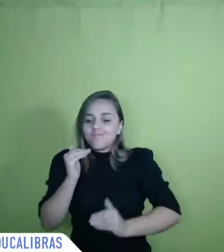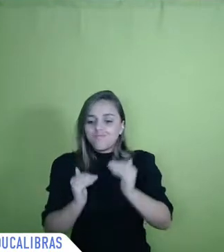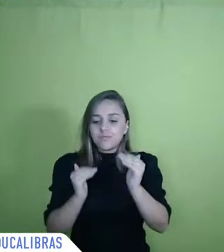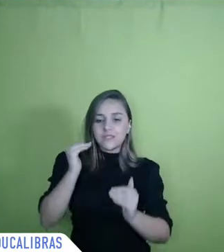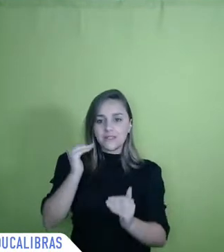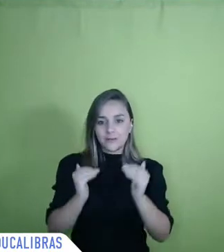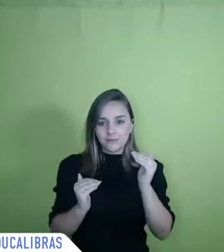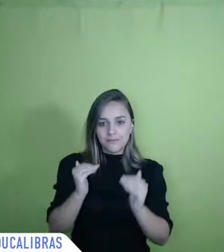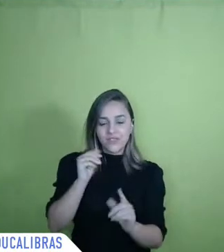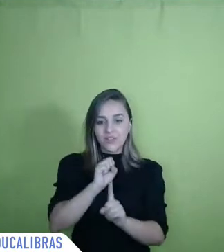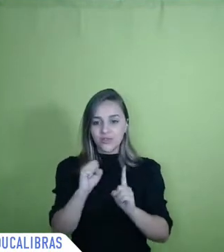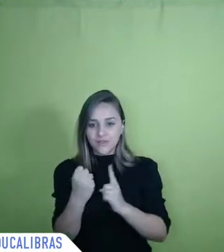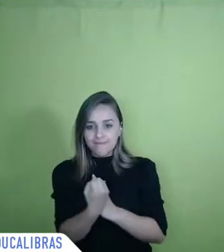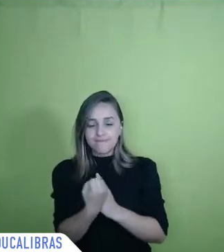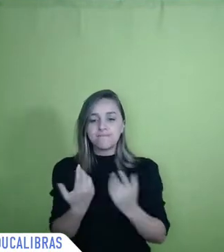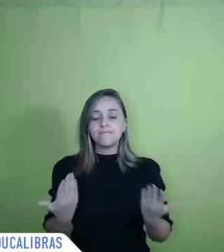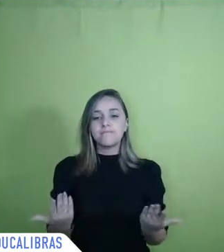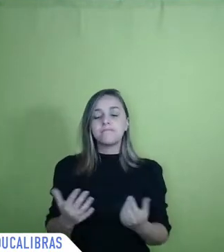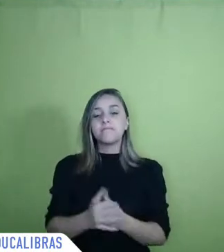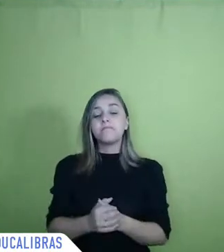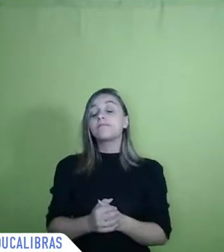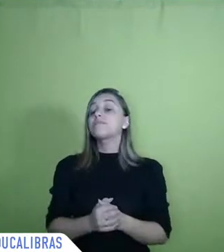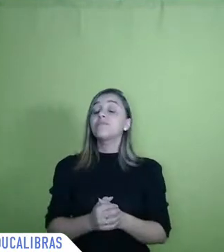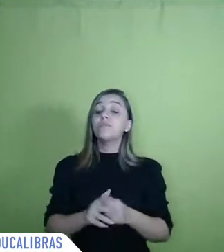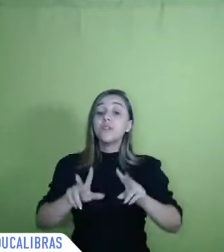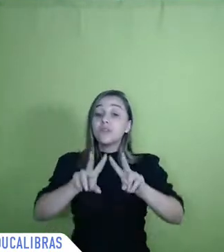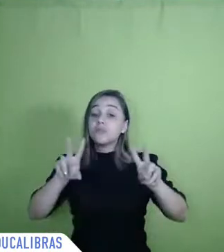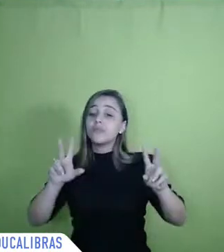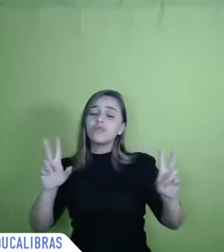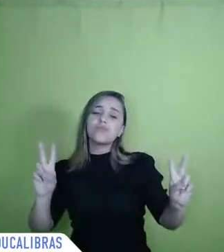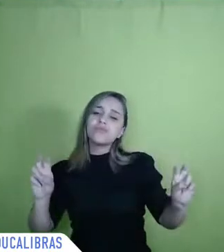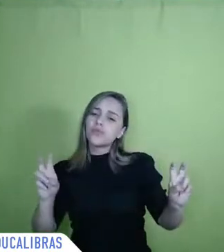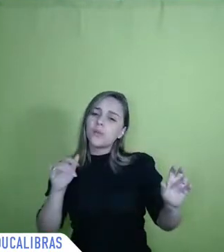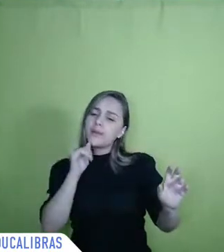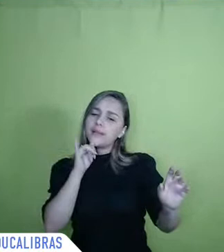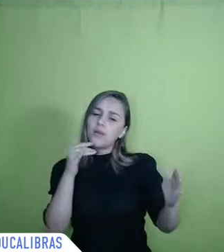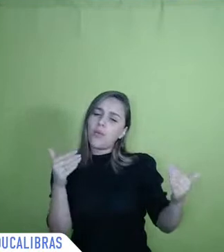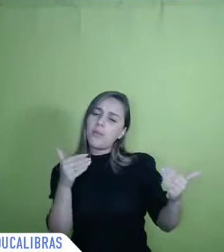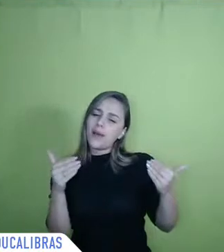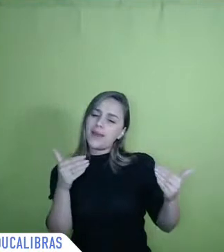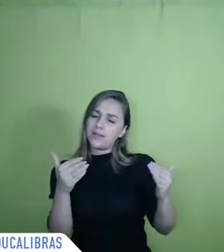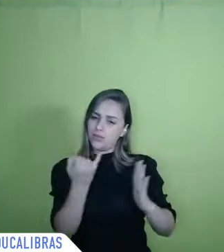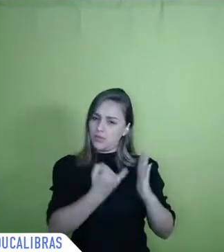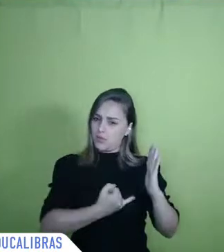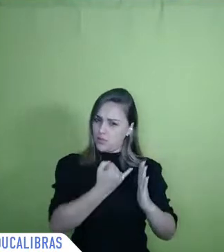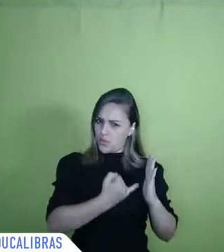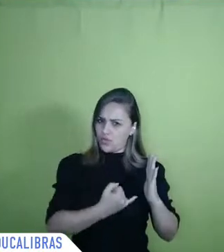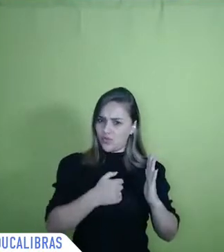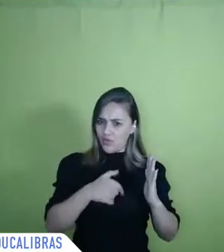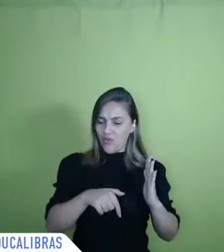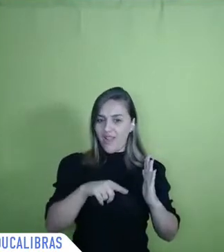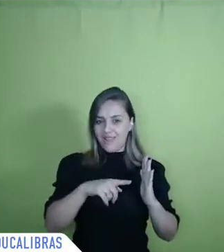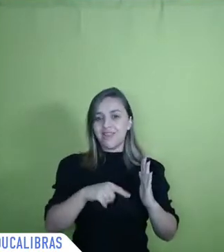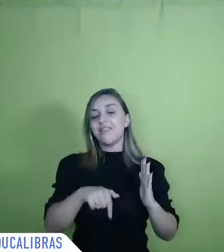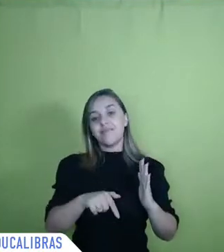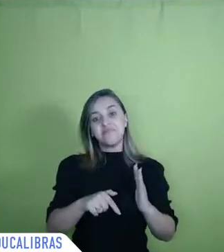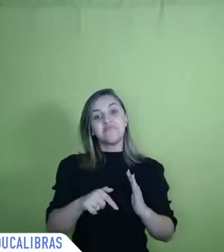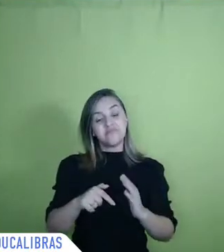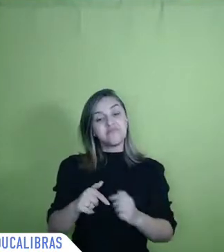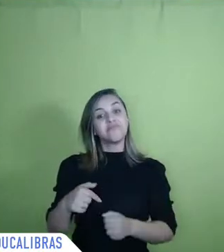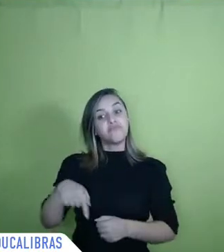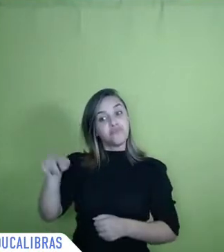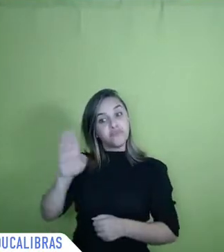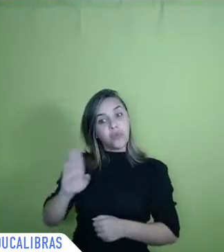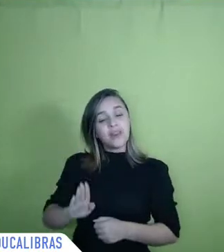tax in Brazil, the federal income tax in Brazil, is simply due to the fact that you've got different income